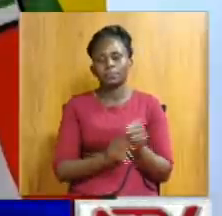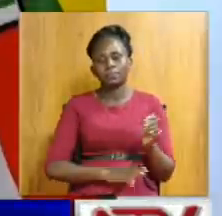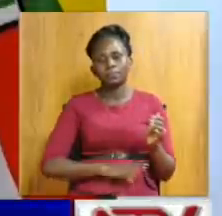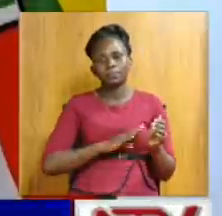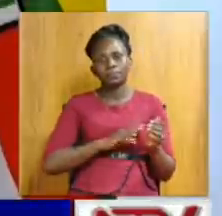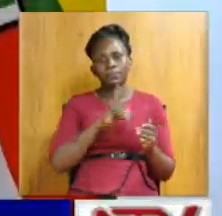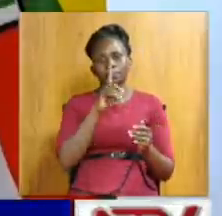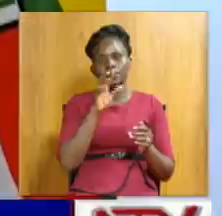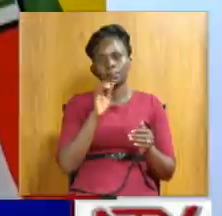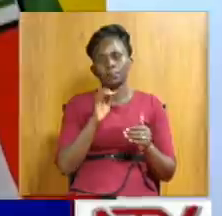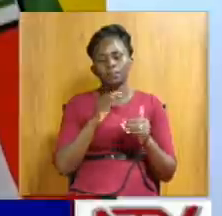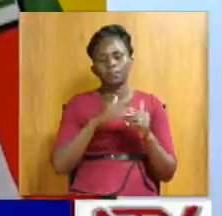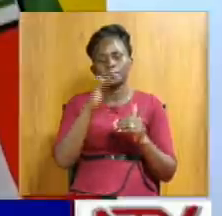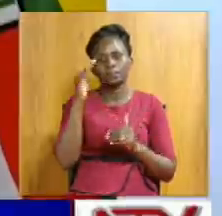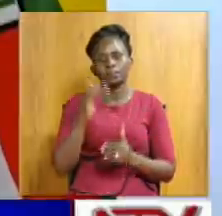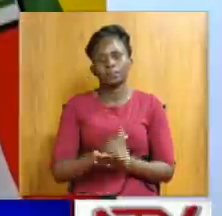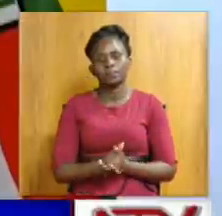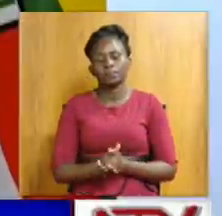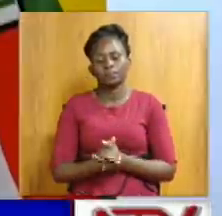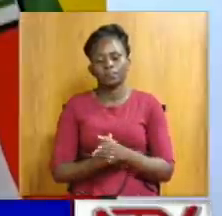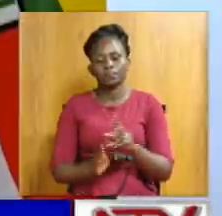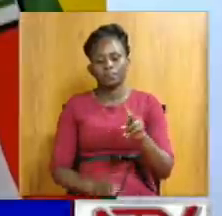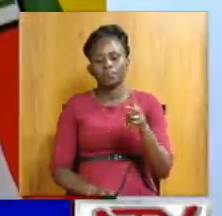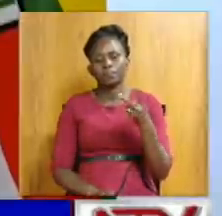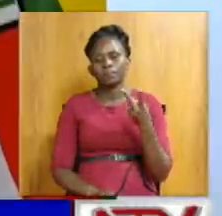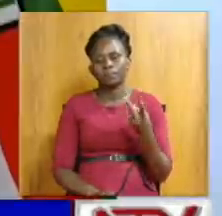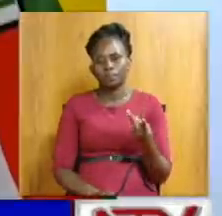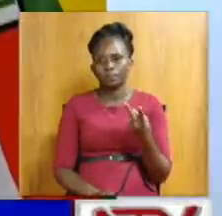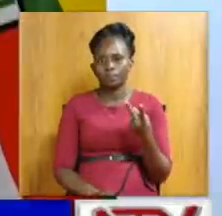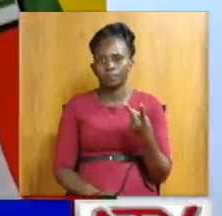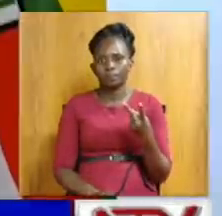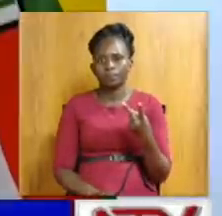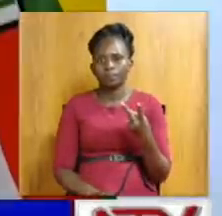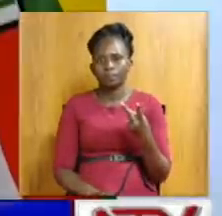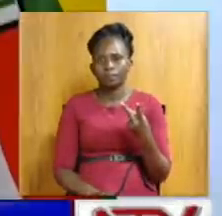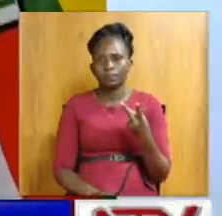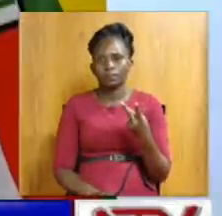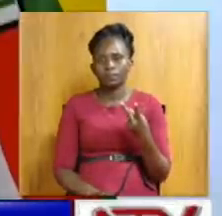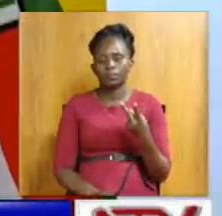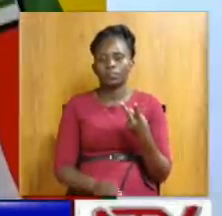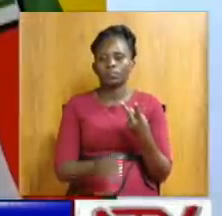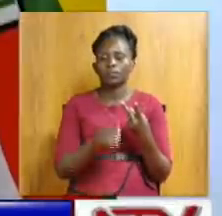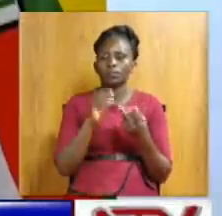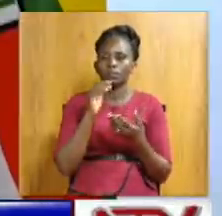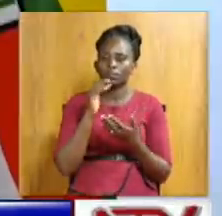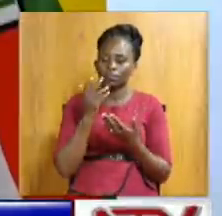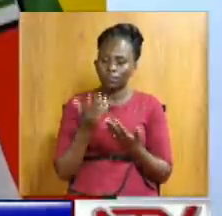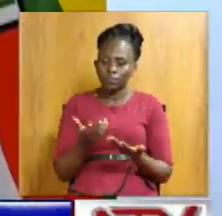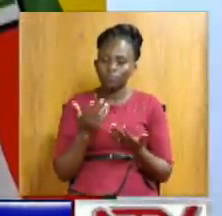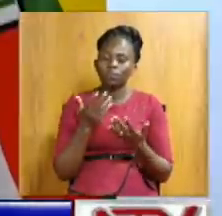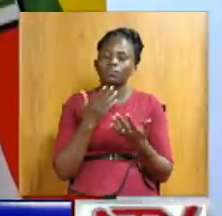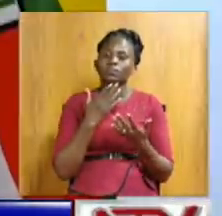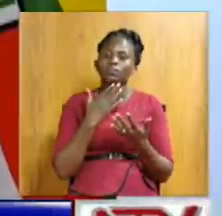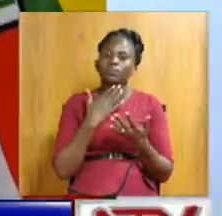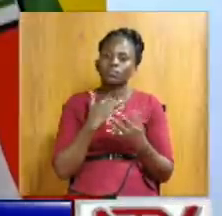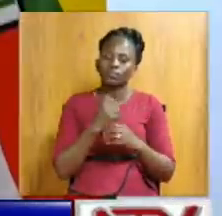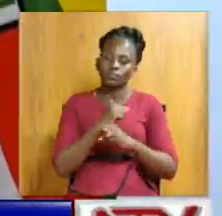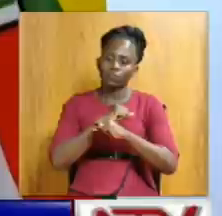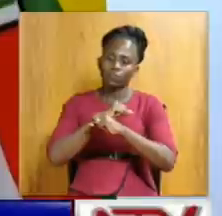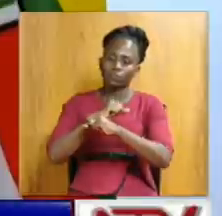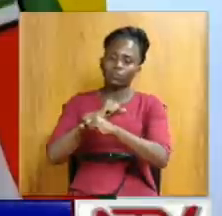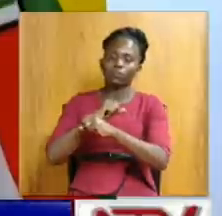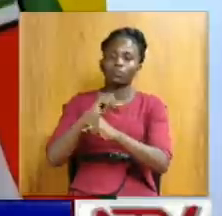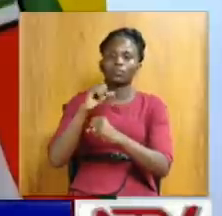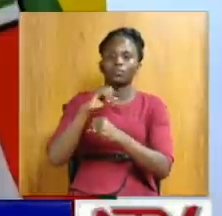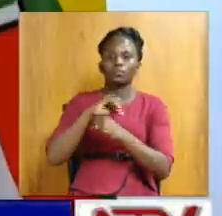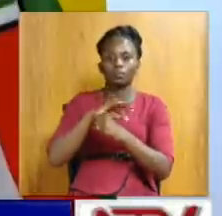of 18. Number two, in order to ensure safety against corona, the